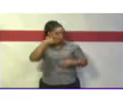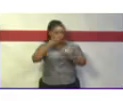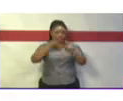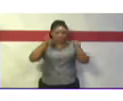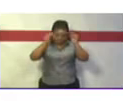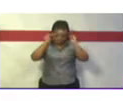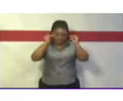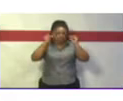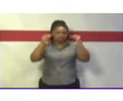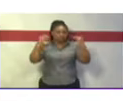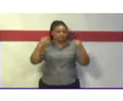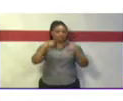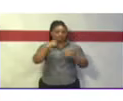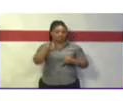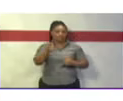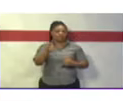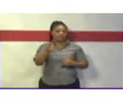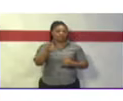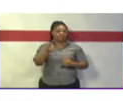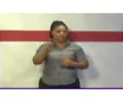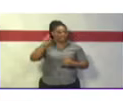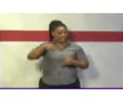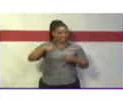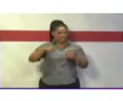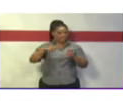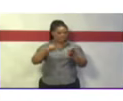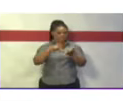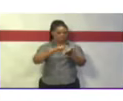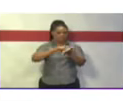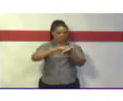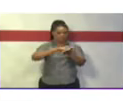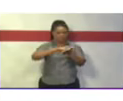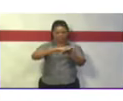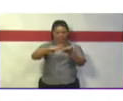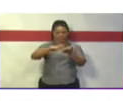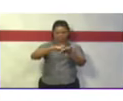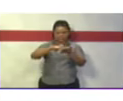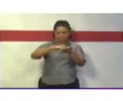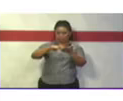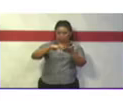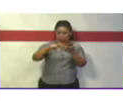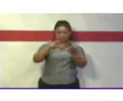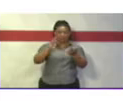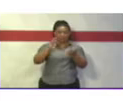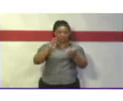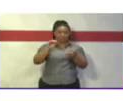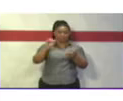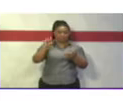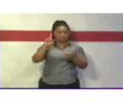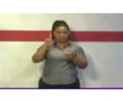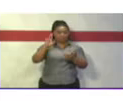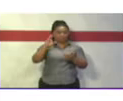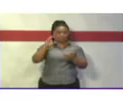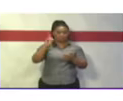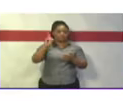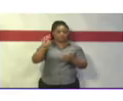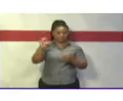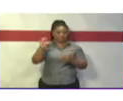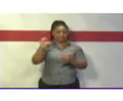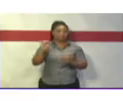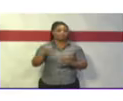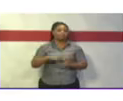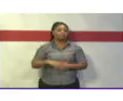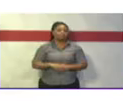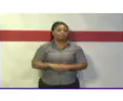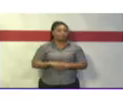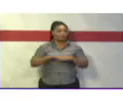saying that they have to receive a barcode. Could you shed some light on this project, and what would be the limitations on the use of the barcode